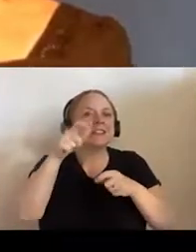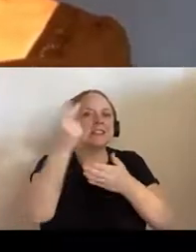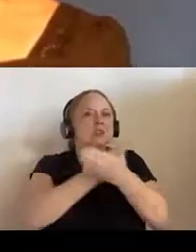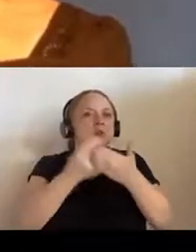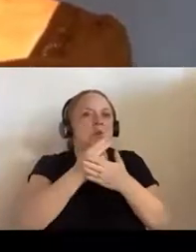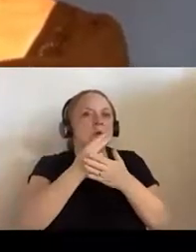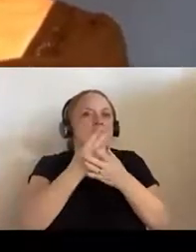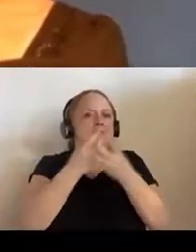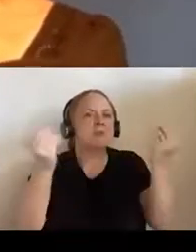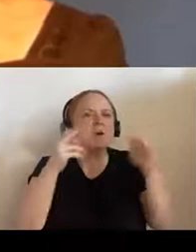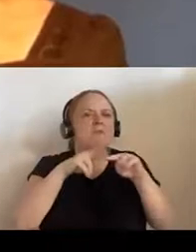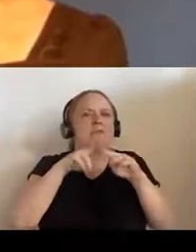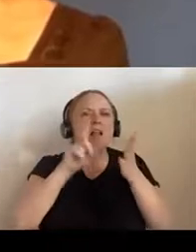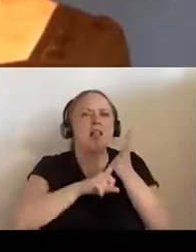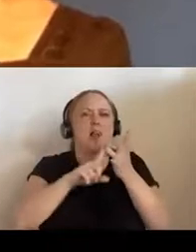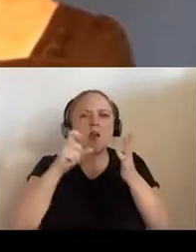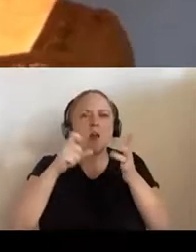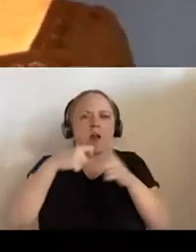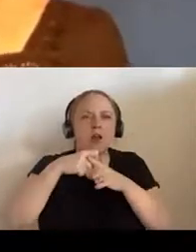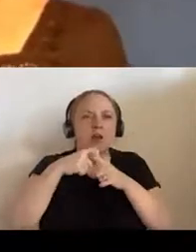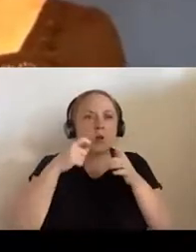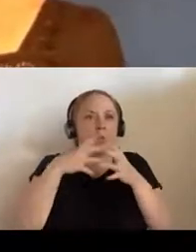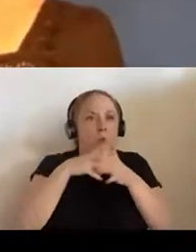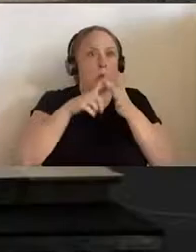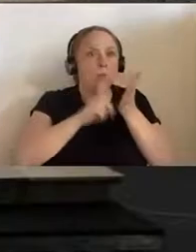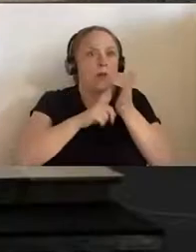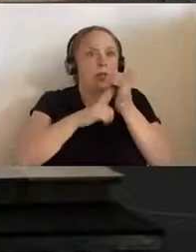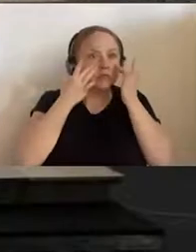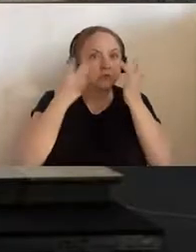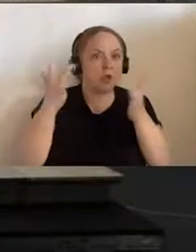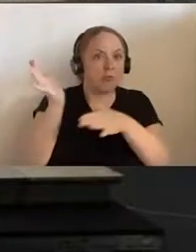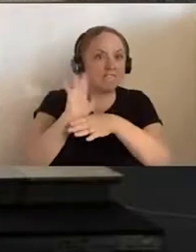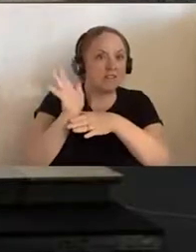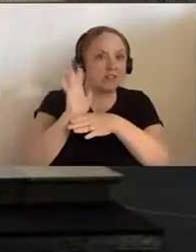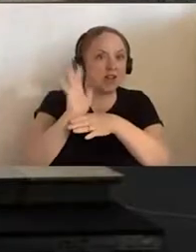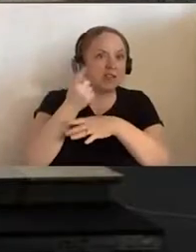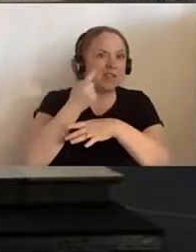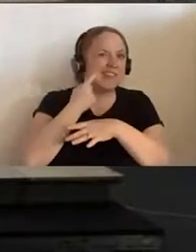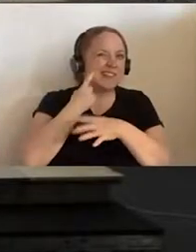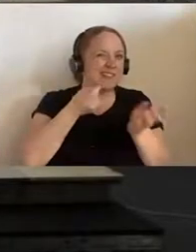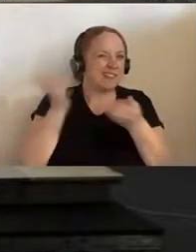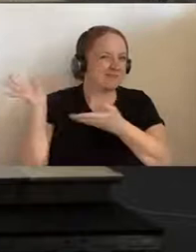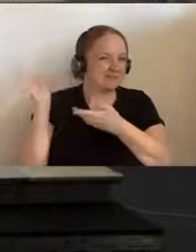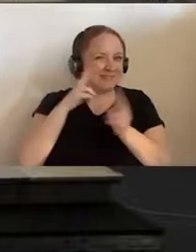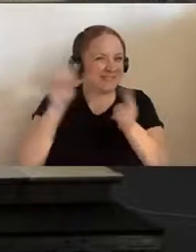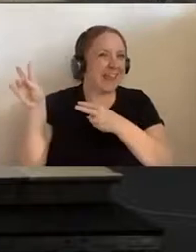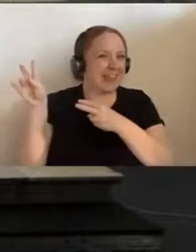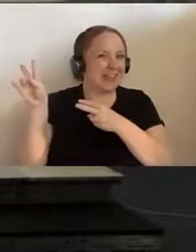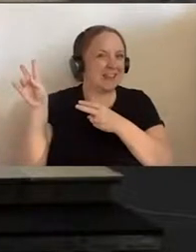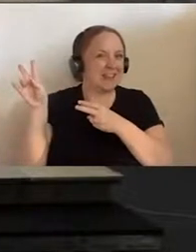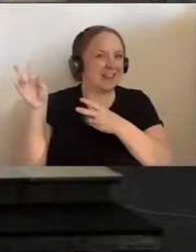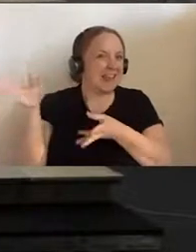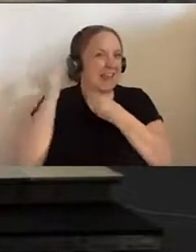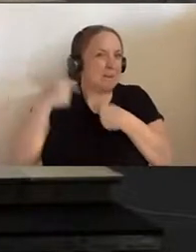Flock. And Will, we can have a look at the first video because I think it's easier maybe to see it than to hear me explain